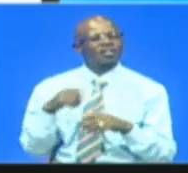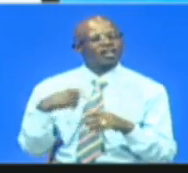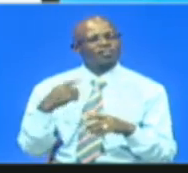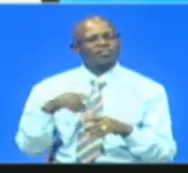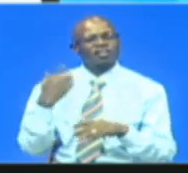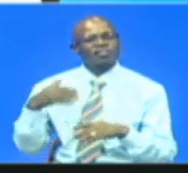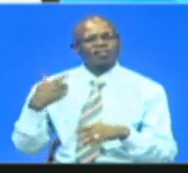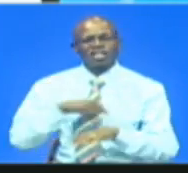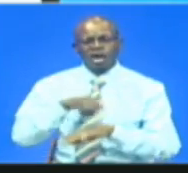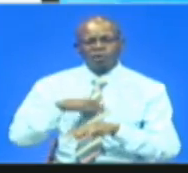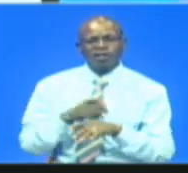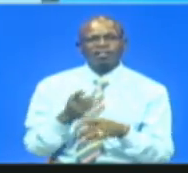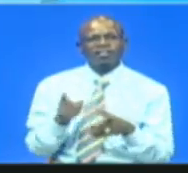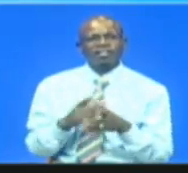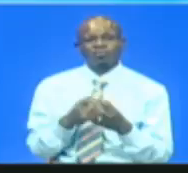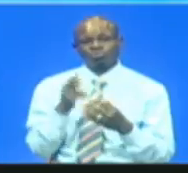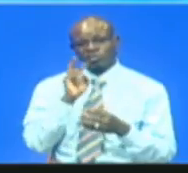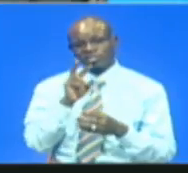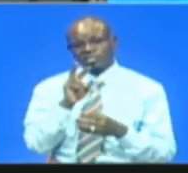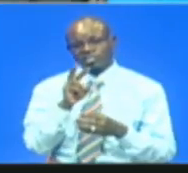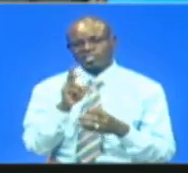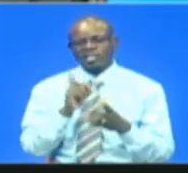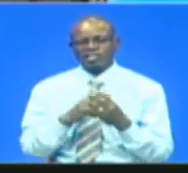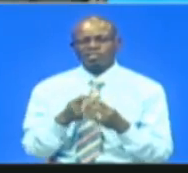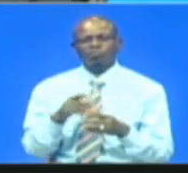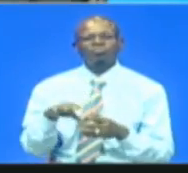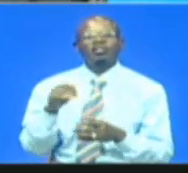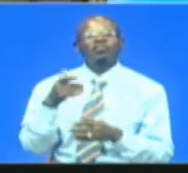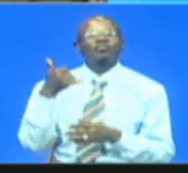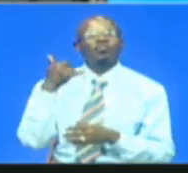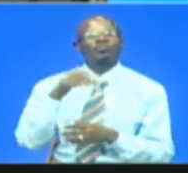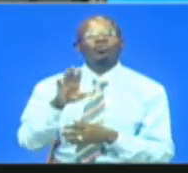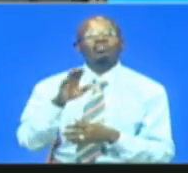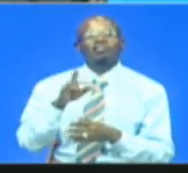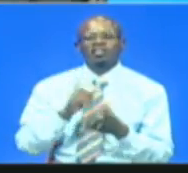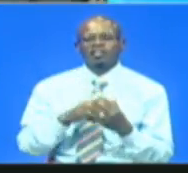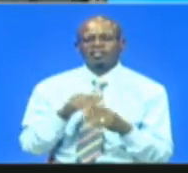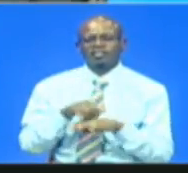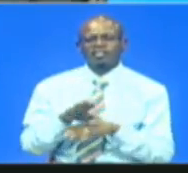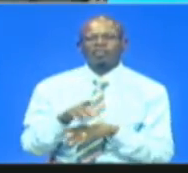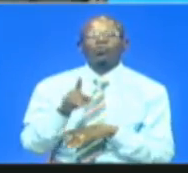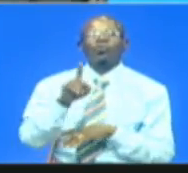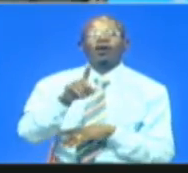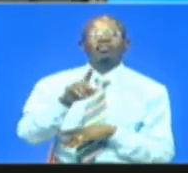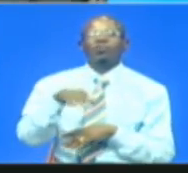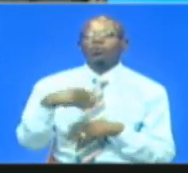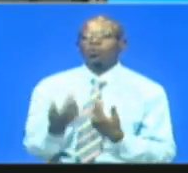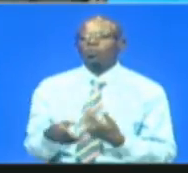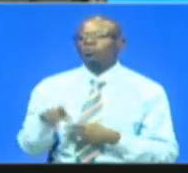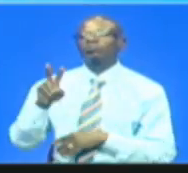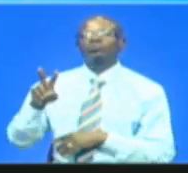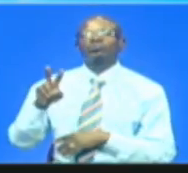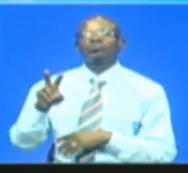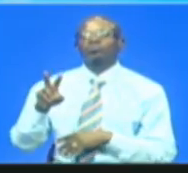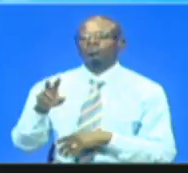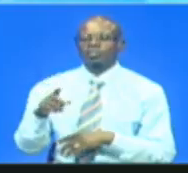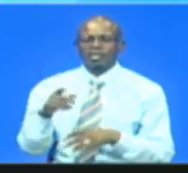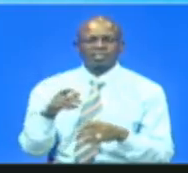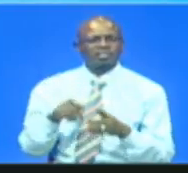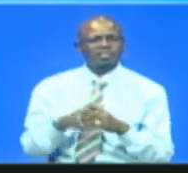easy as ABC. Alafu unachukua simu yako, reply 1 or 2, ukianza na word win to